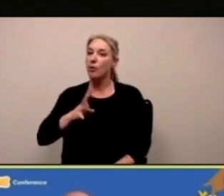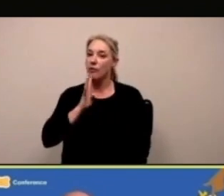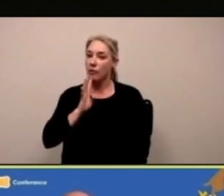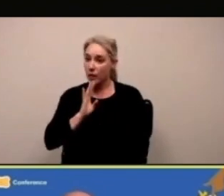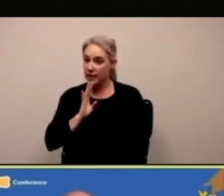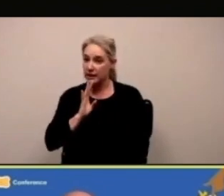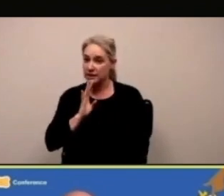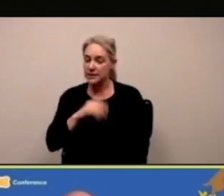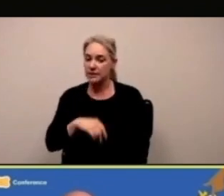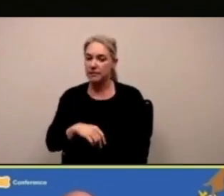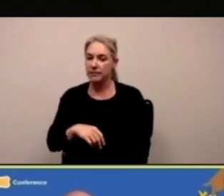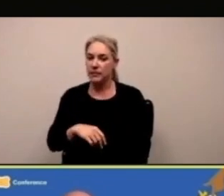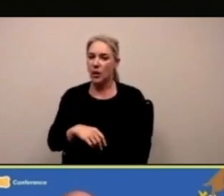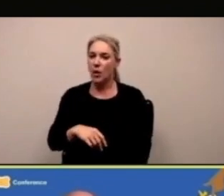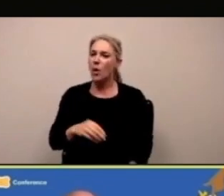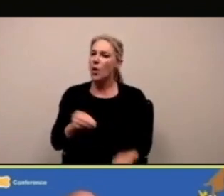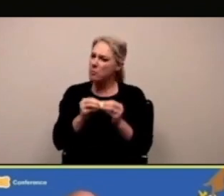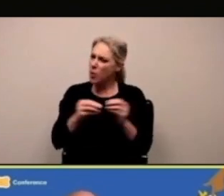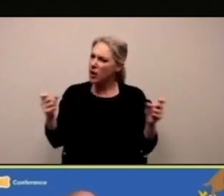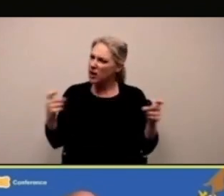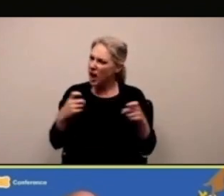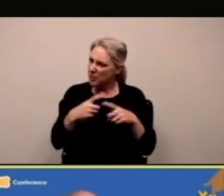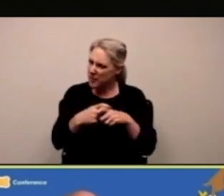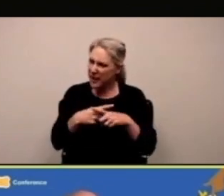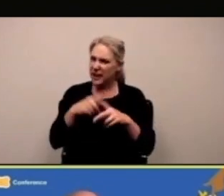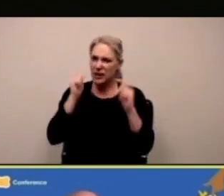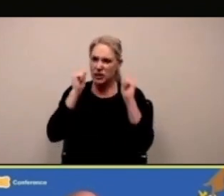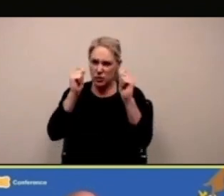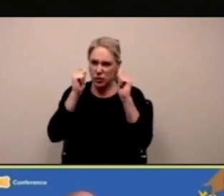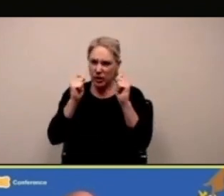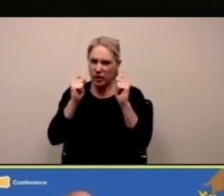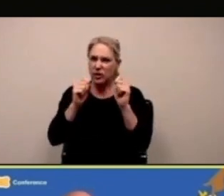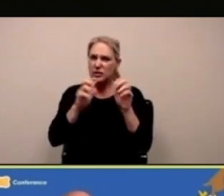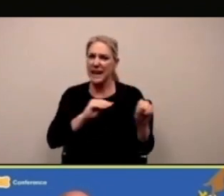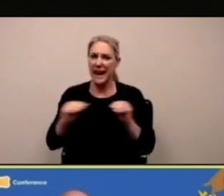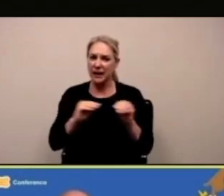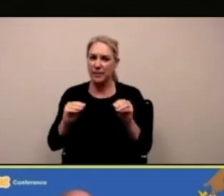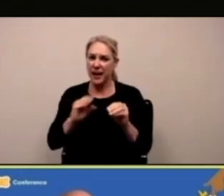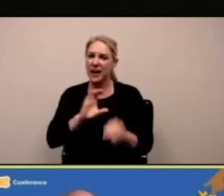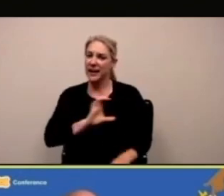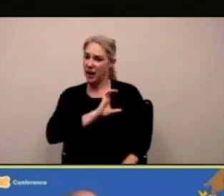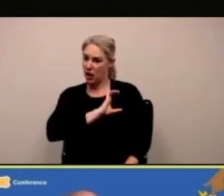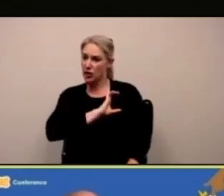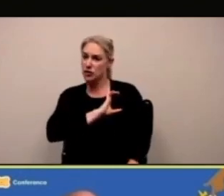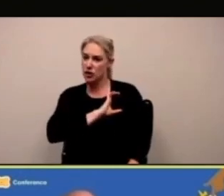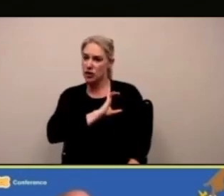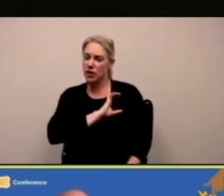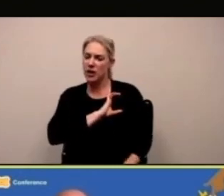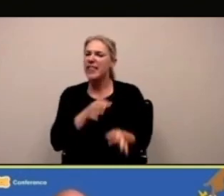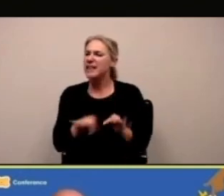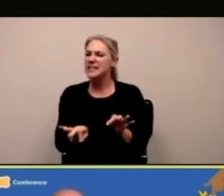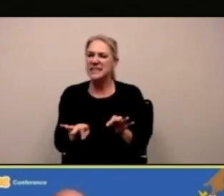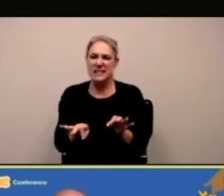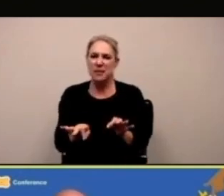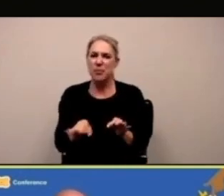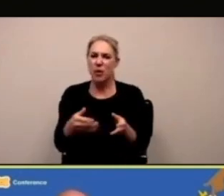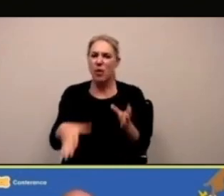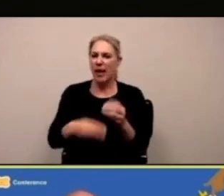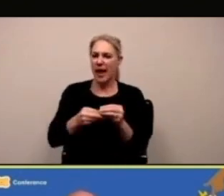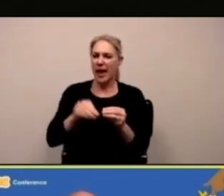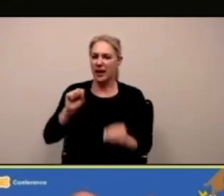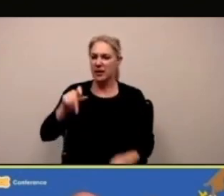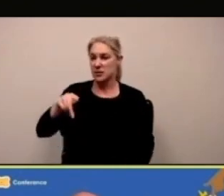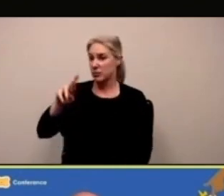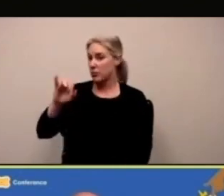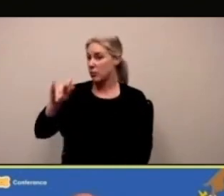more complicated tutorials like animate a character, as well as simple things like adding a sprite or changing the size,